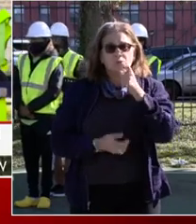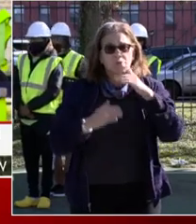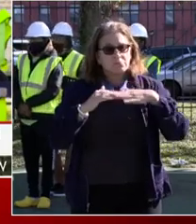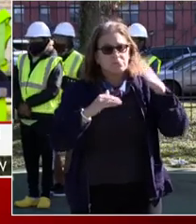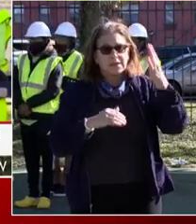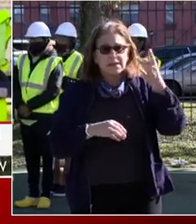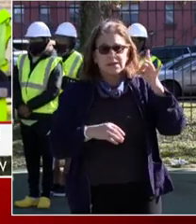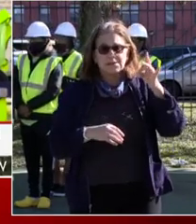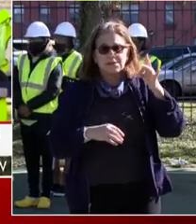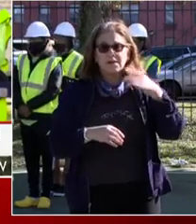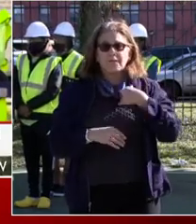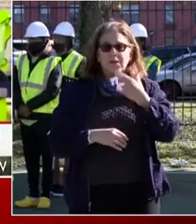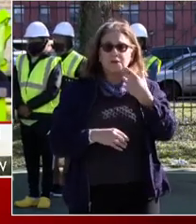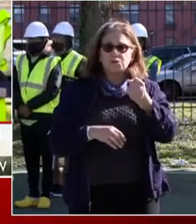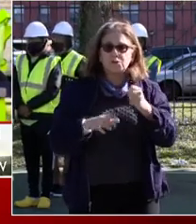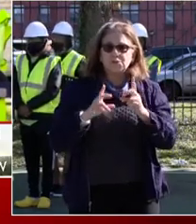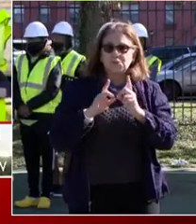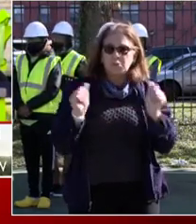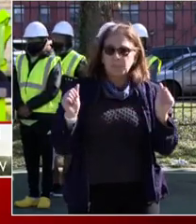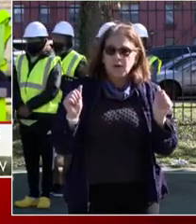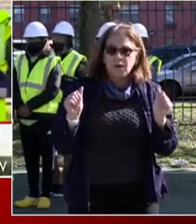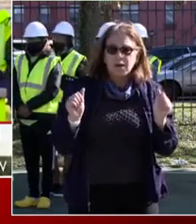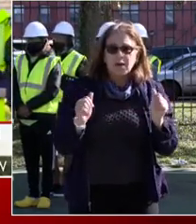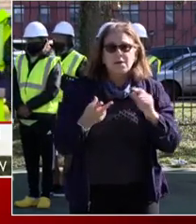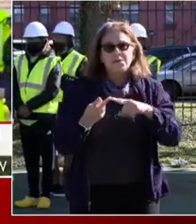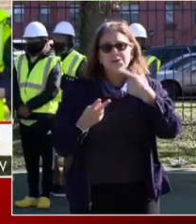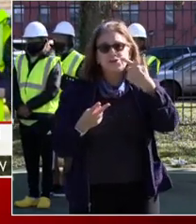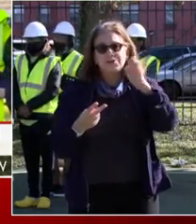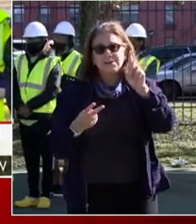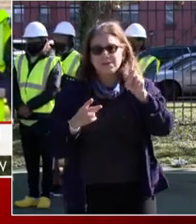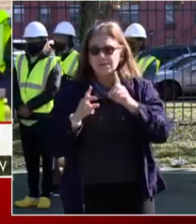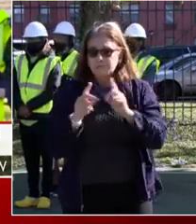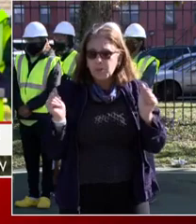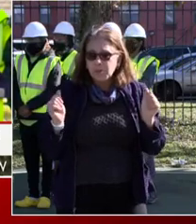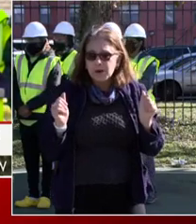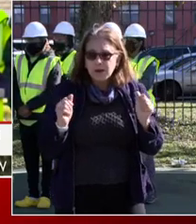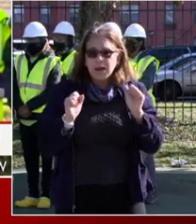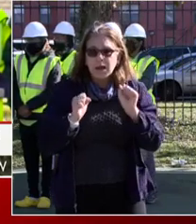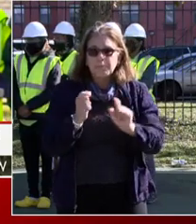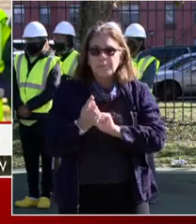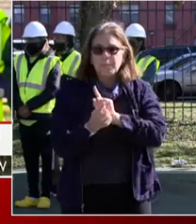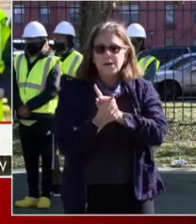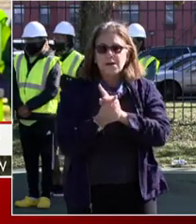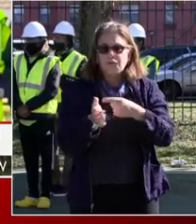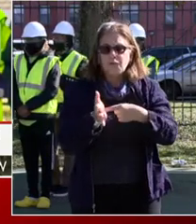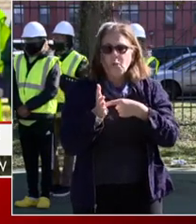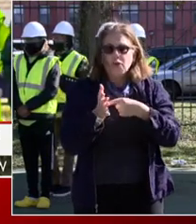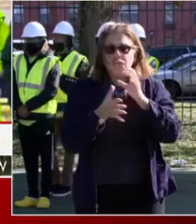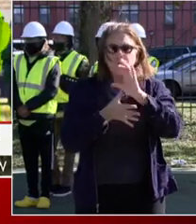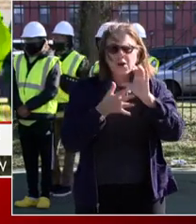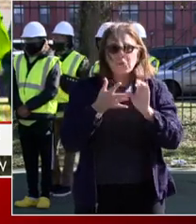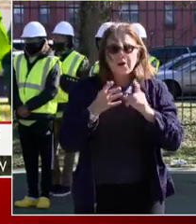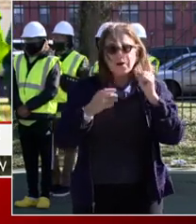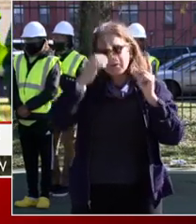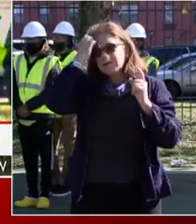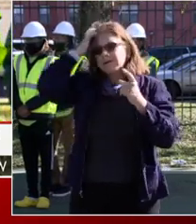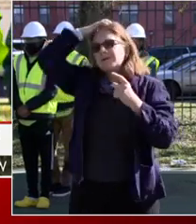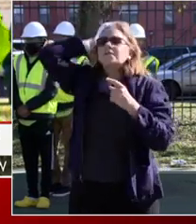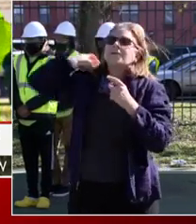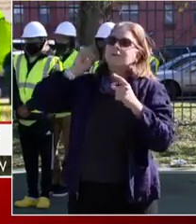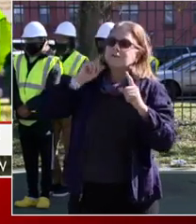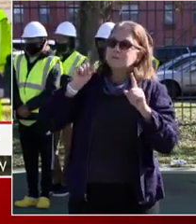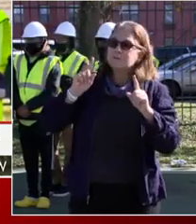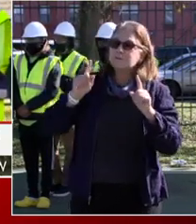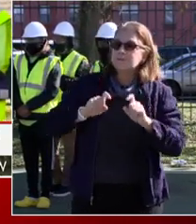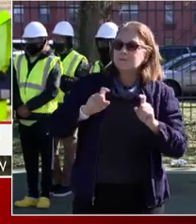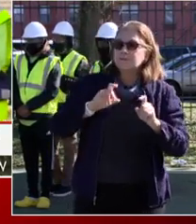GED, and can meet the benchmarks on the CASAS exam can enroll in SolarWorks or any DCIA training programs.